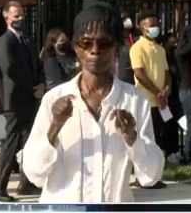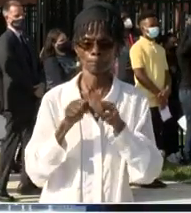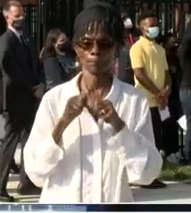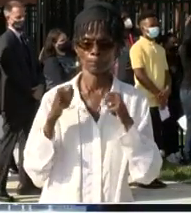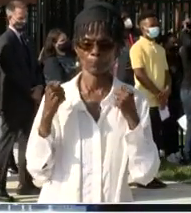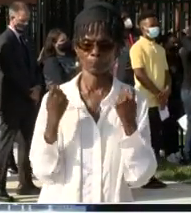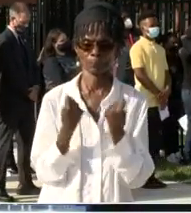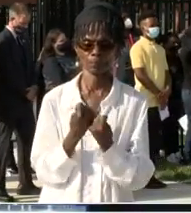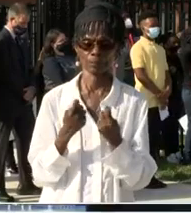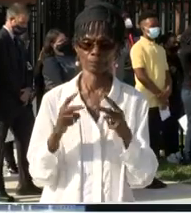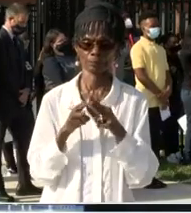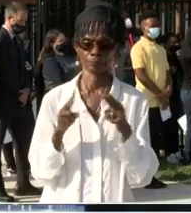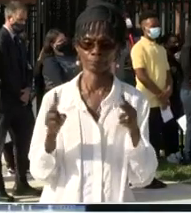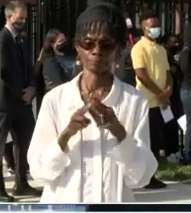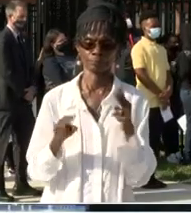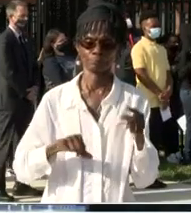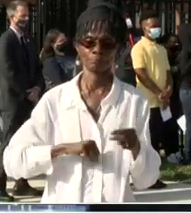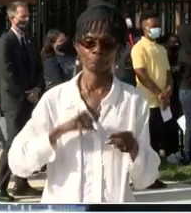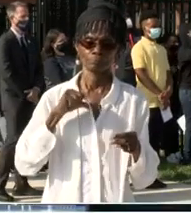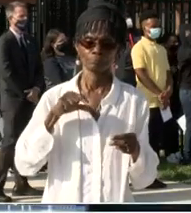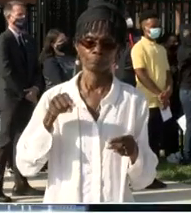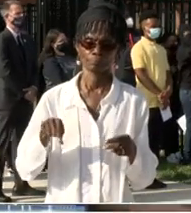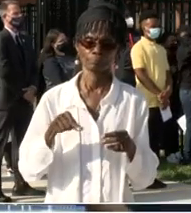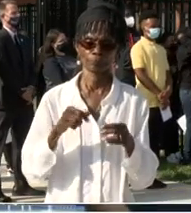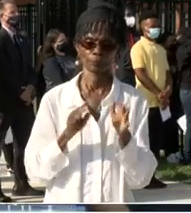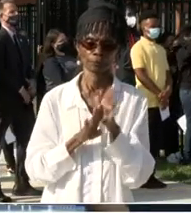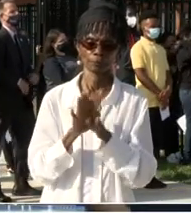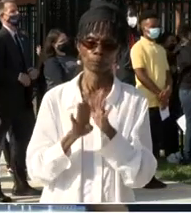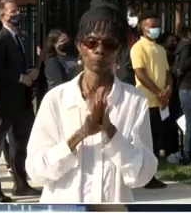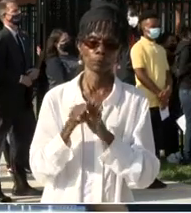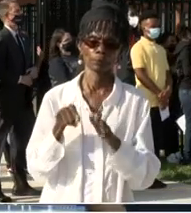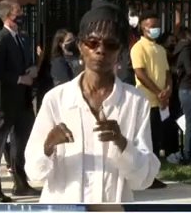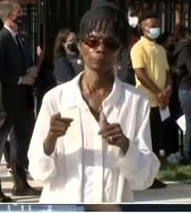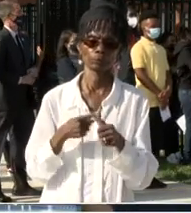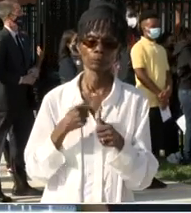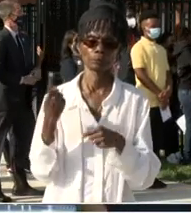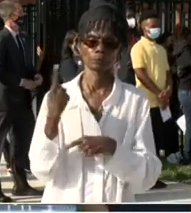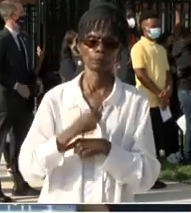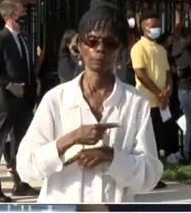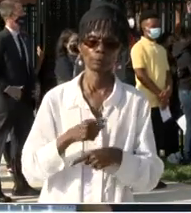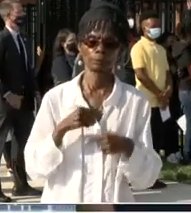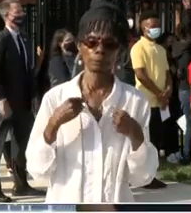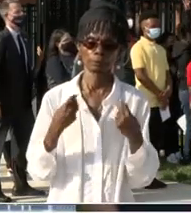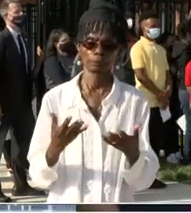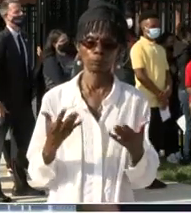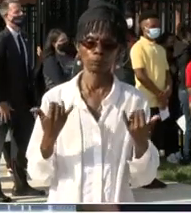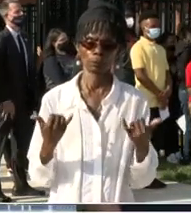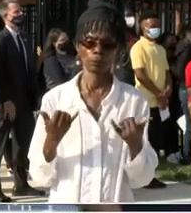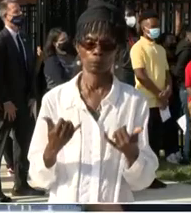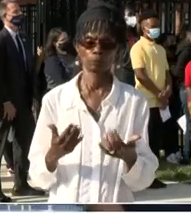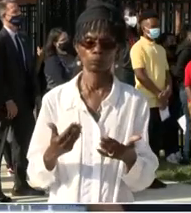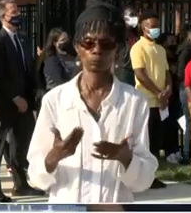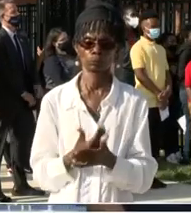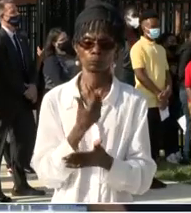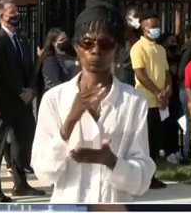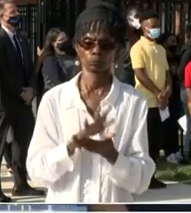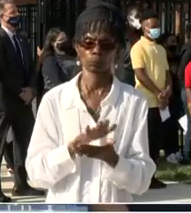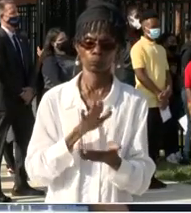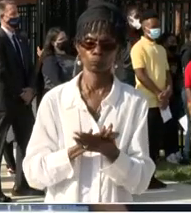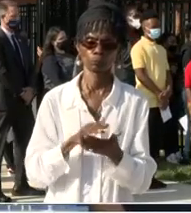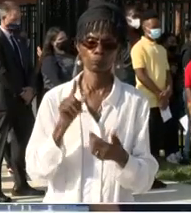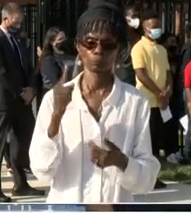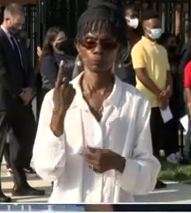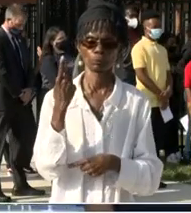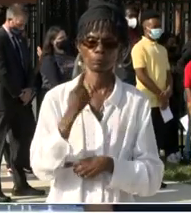very proud to share this moment with you today, to deliver the modernized school on the first day of school. The mission